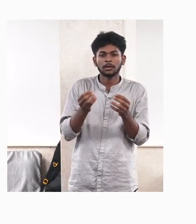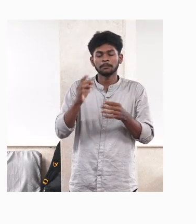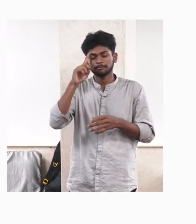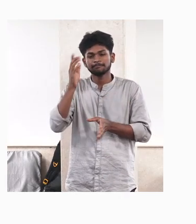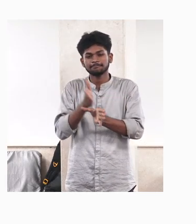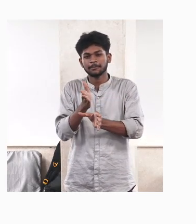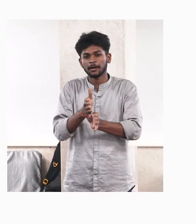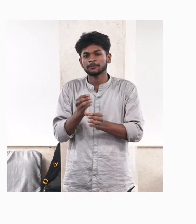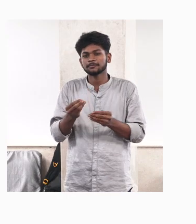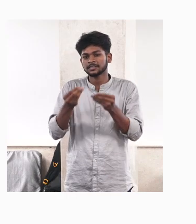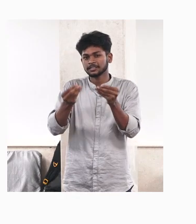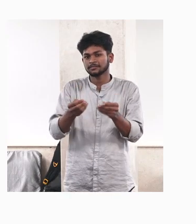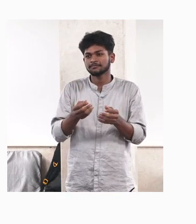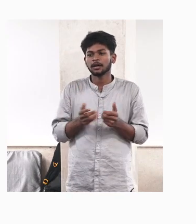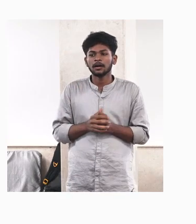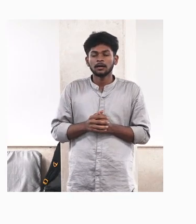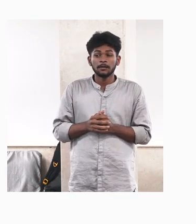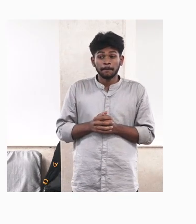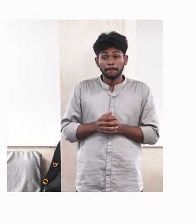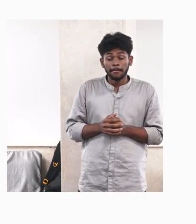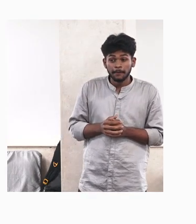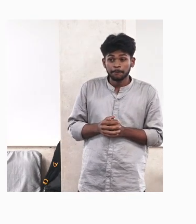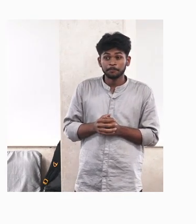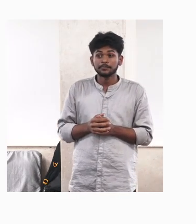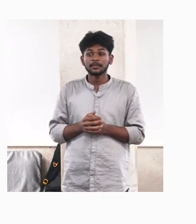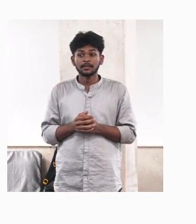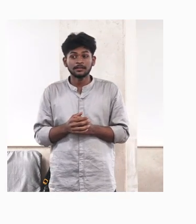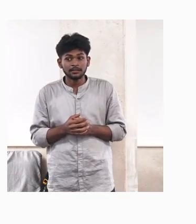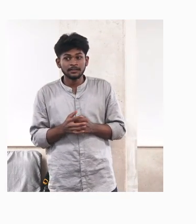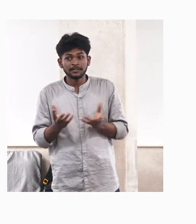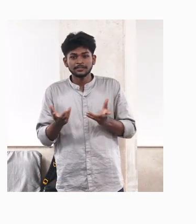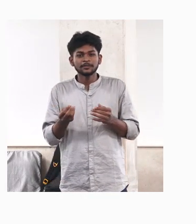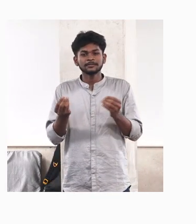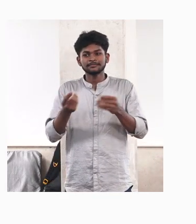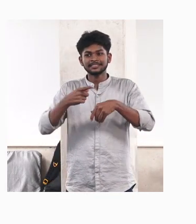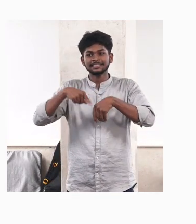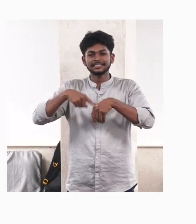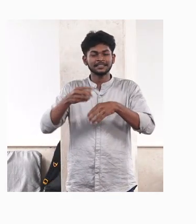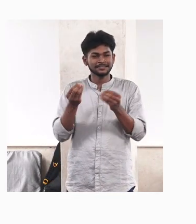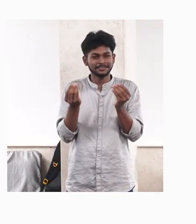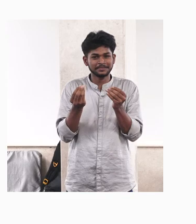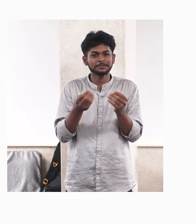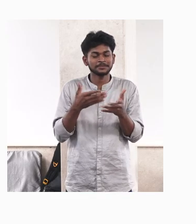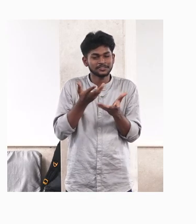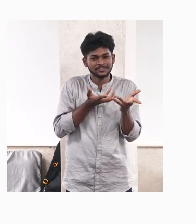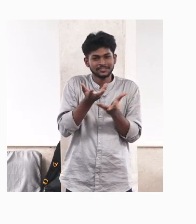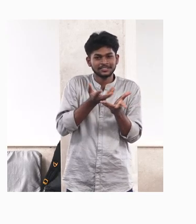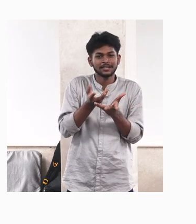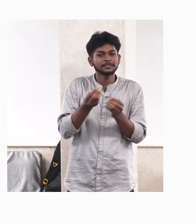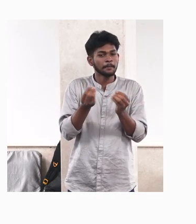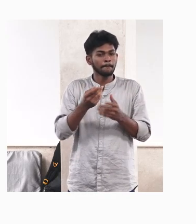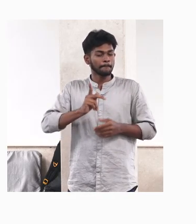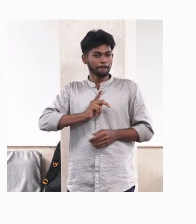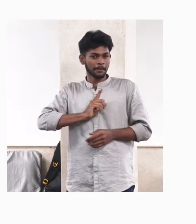psychotherapy. And give me the chance to share with you something personal.